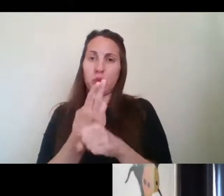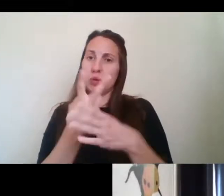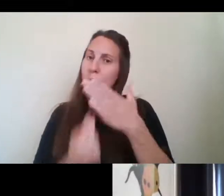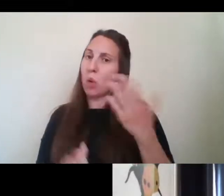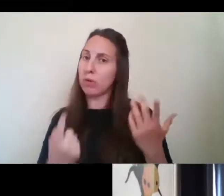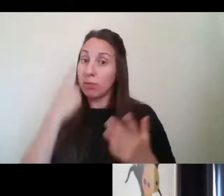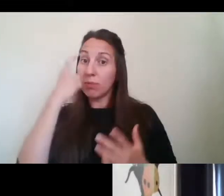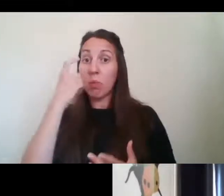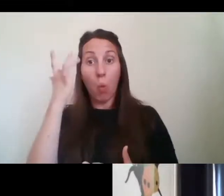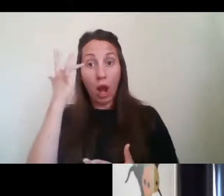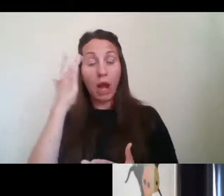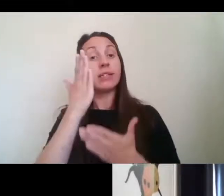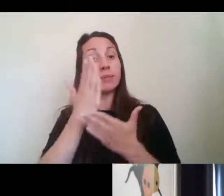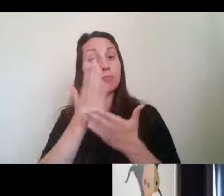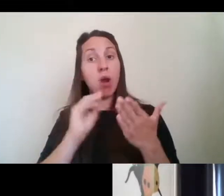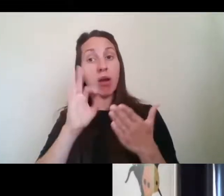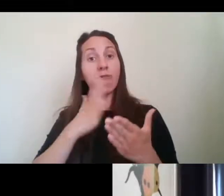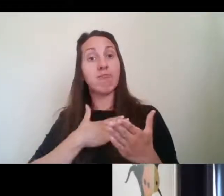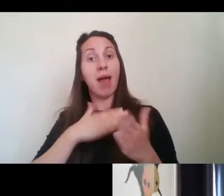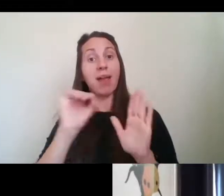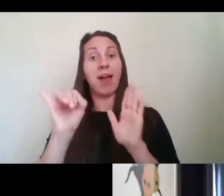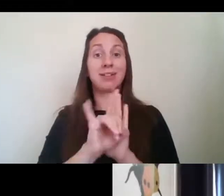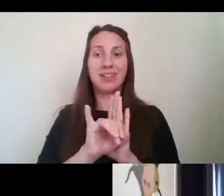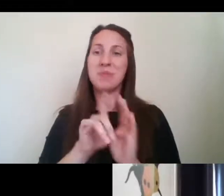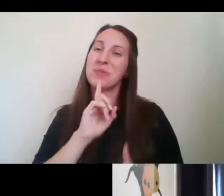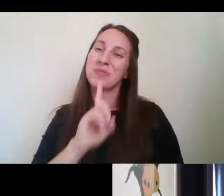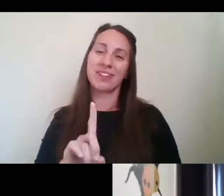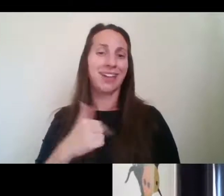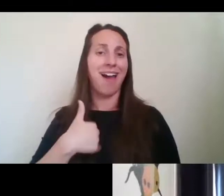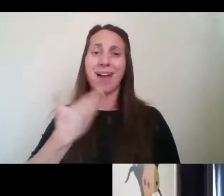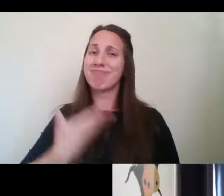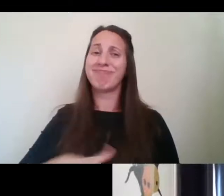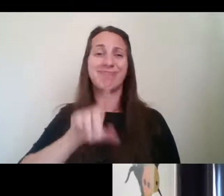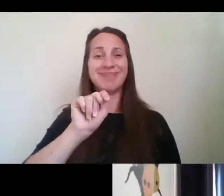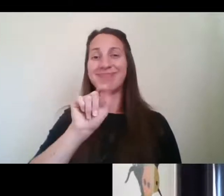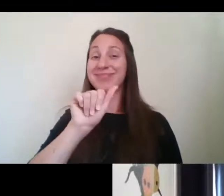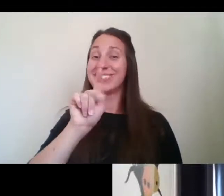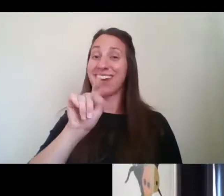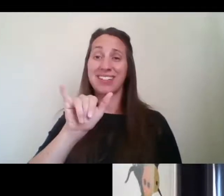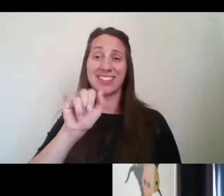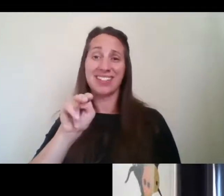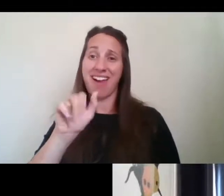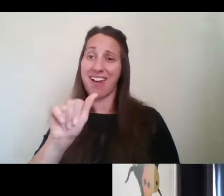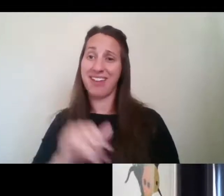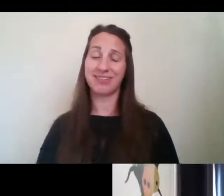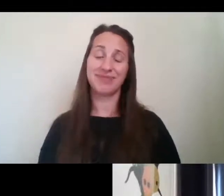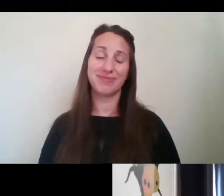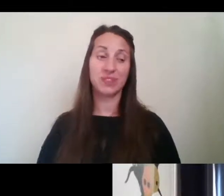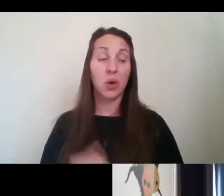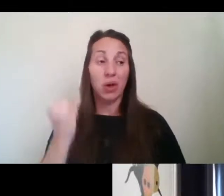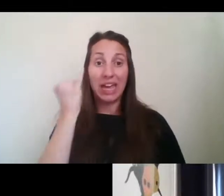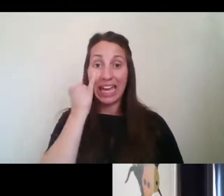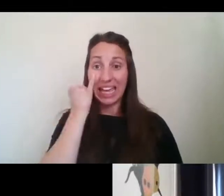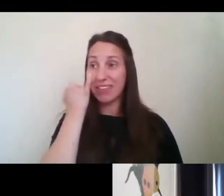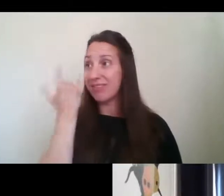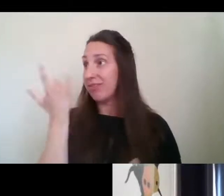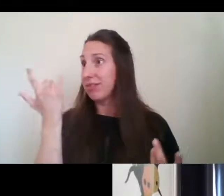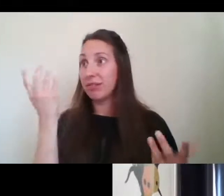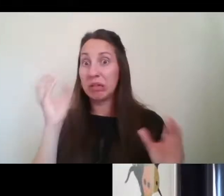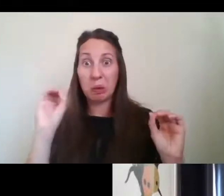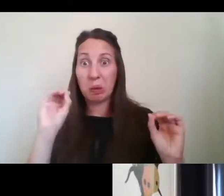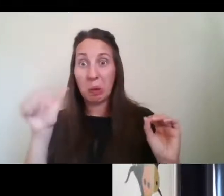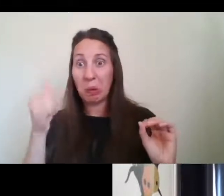at the end of the day, I want to be called Tatiana. So I think when all else fails, call the person by their name.